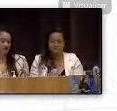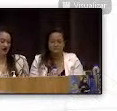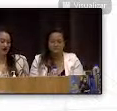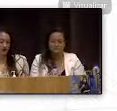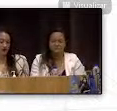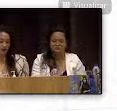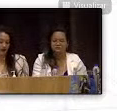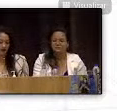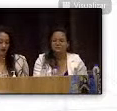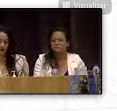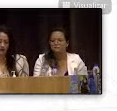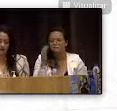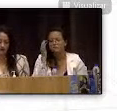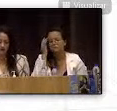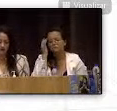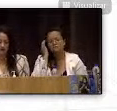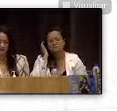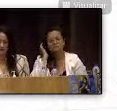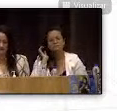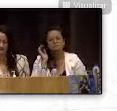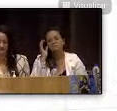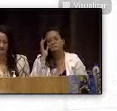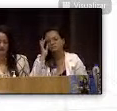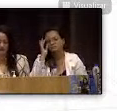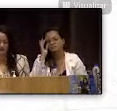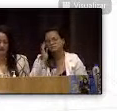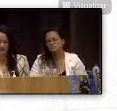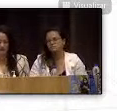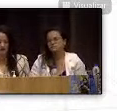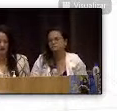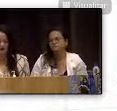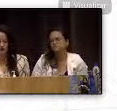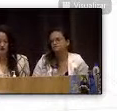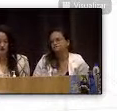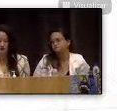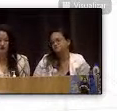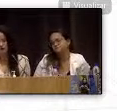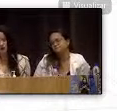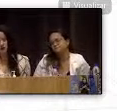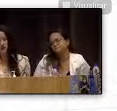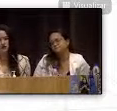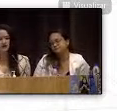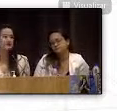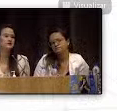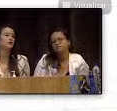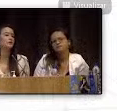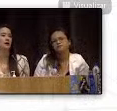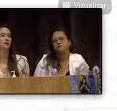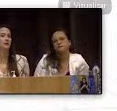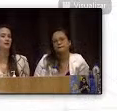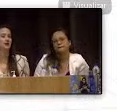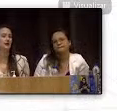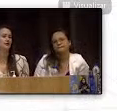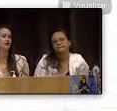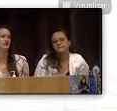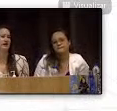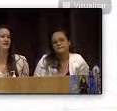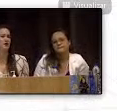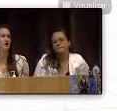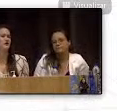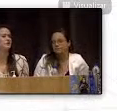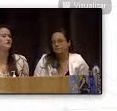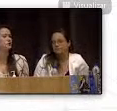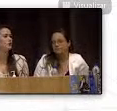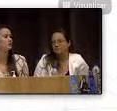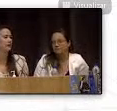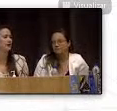something else that could have influenced this was the return of the patient to the